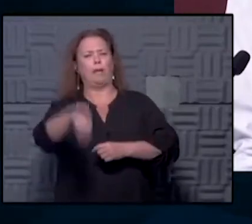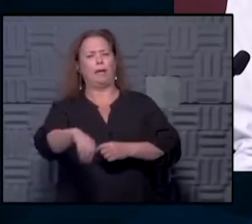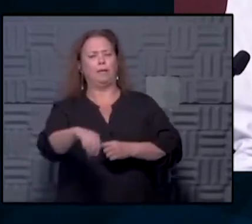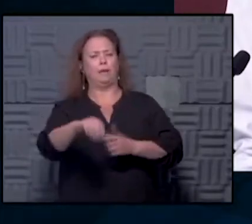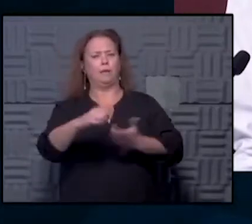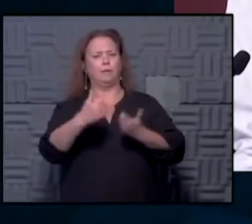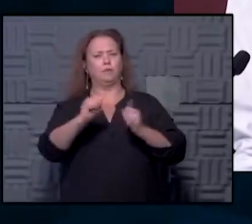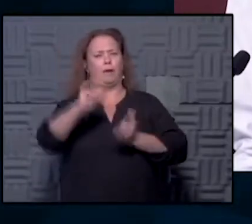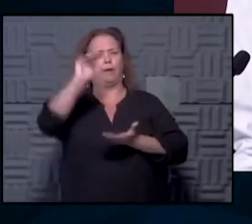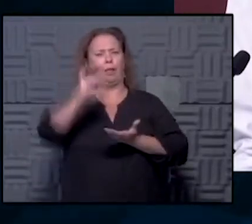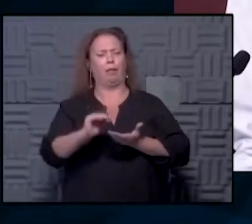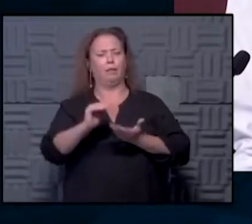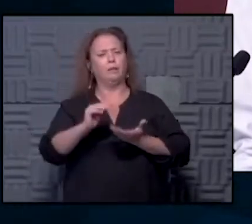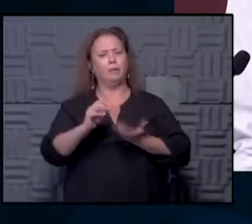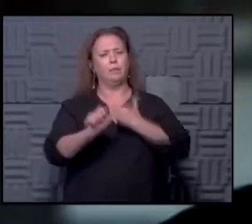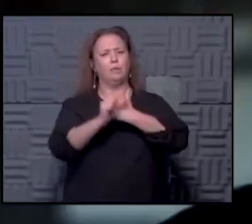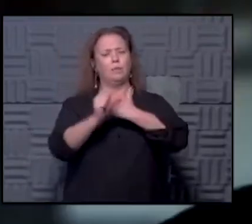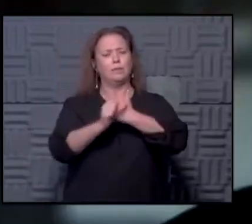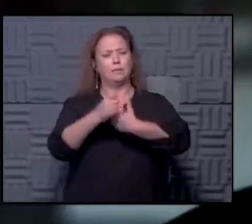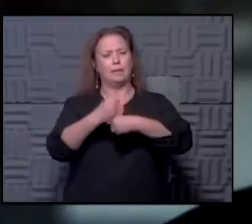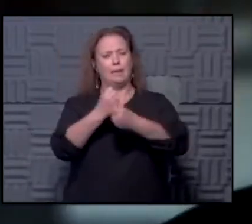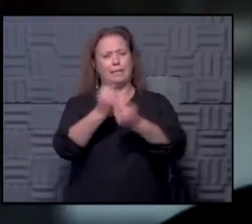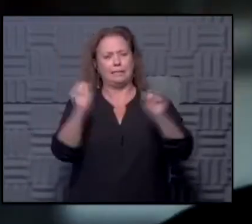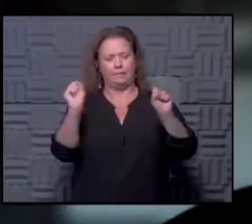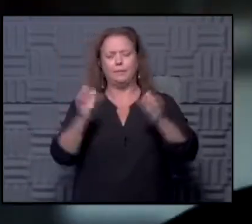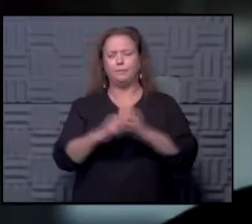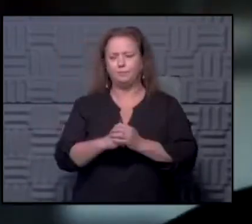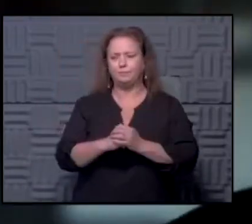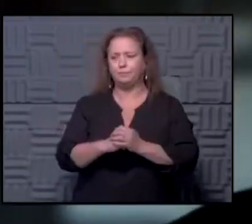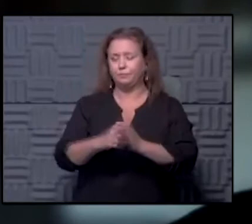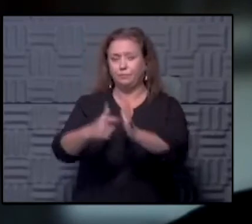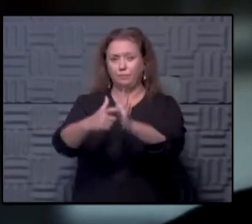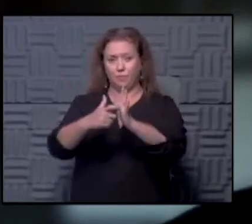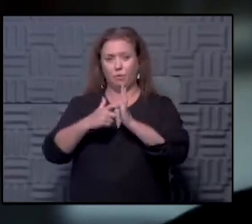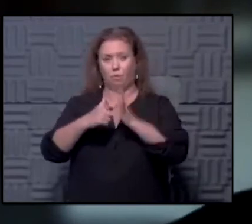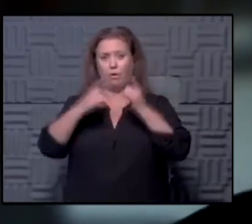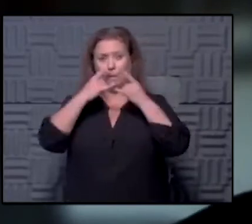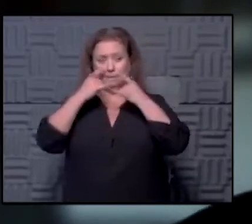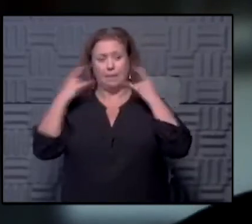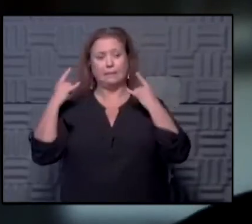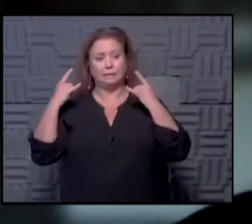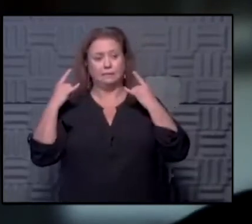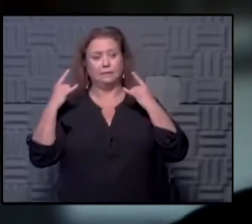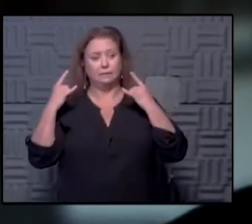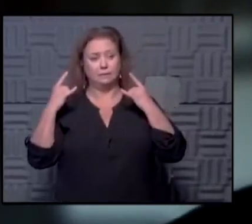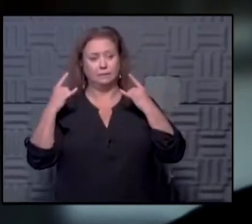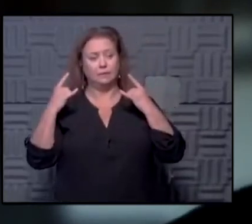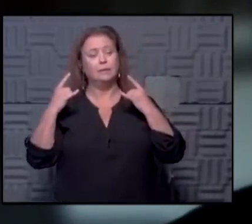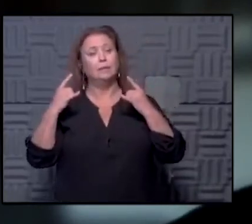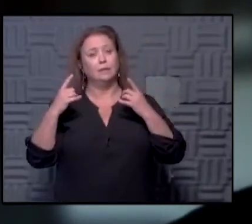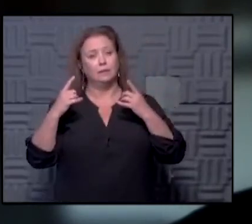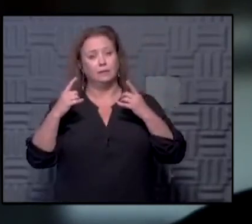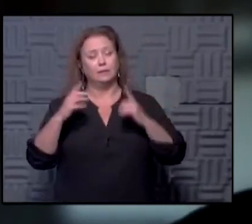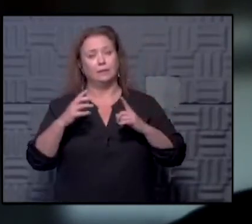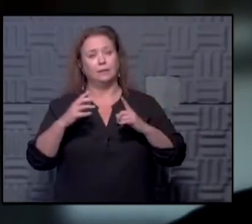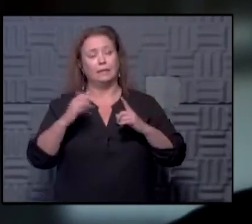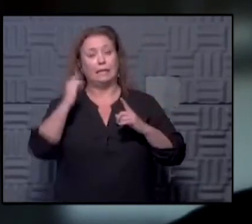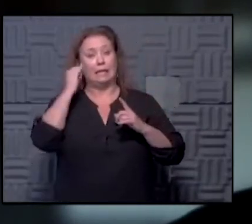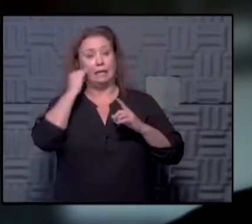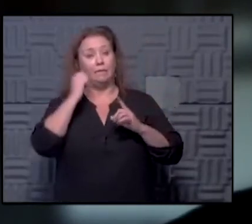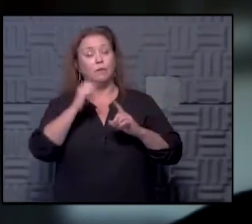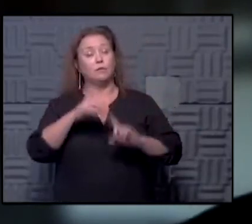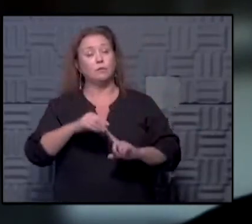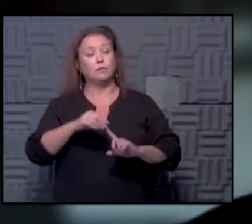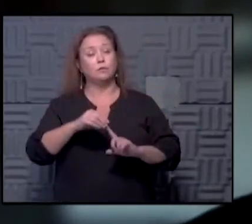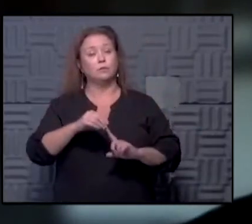Alicia, to help try and make it safer? So we are required to have masks on unless social distancing is